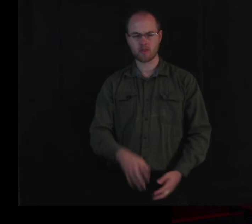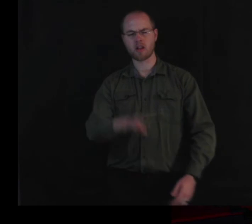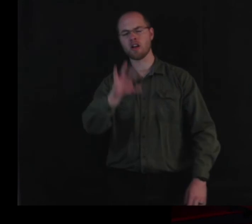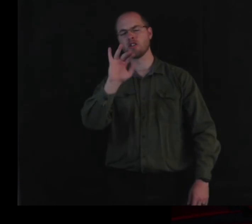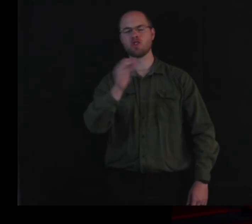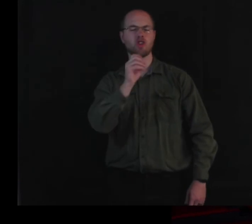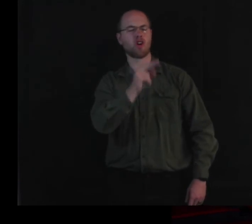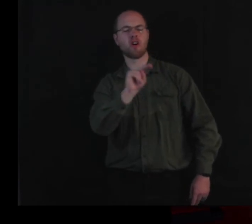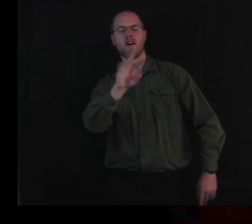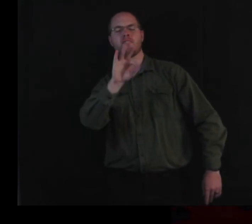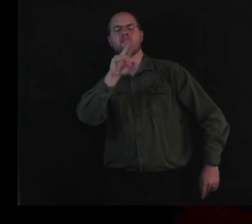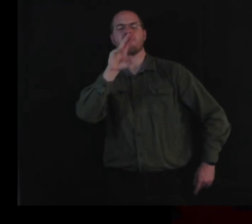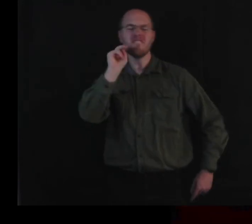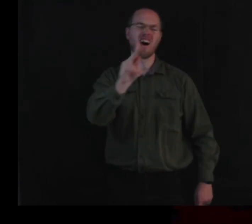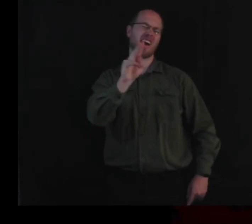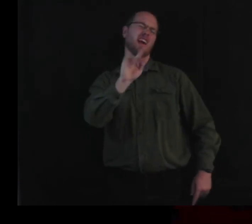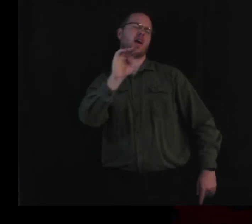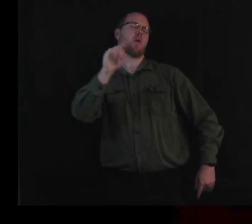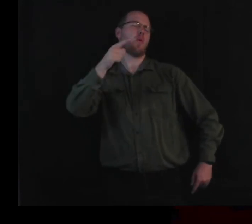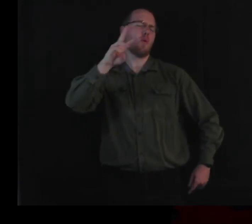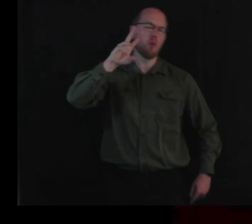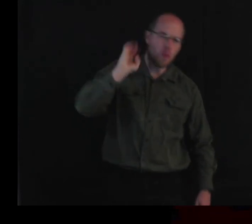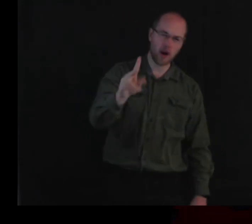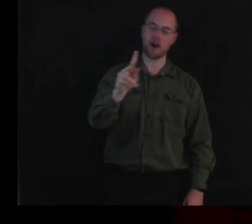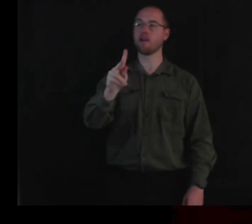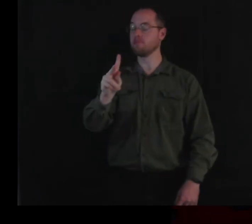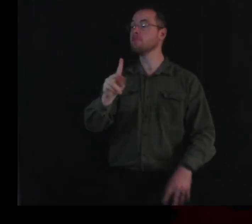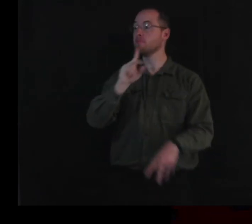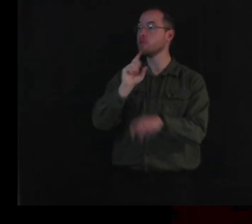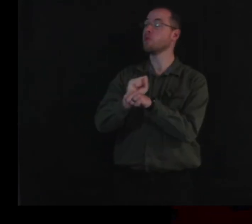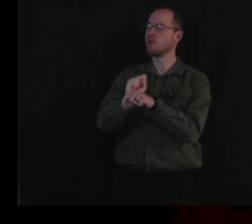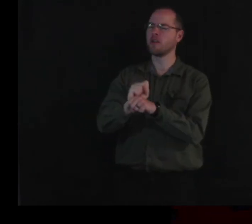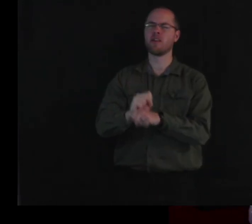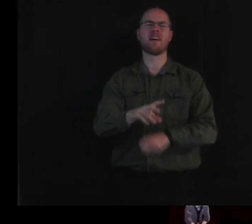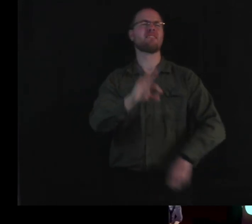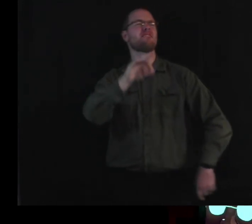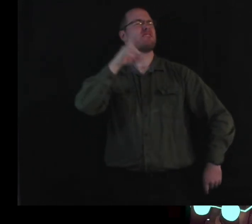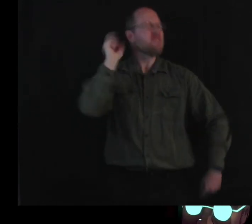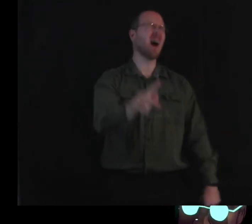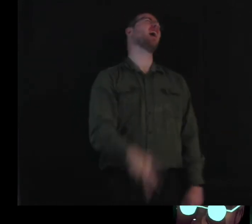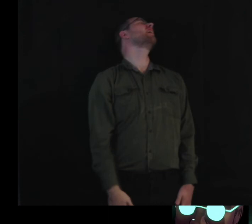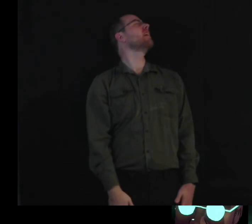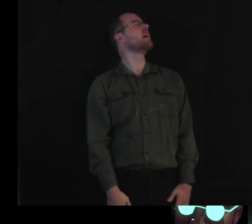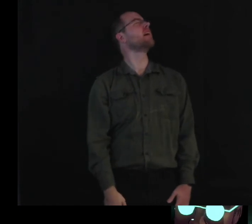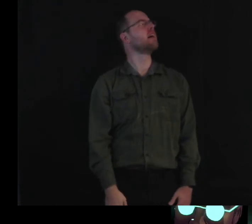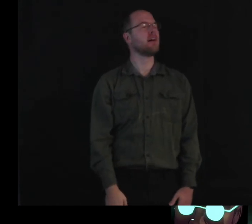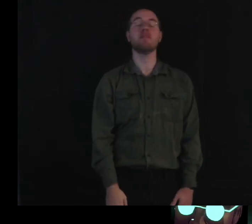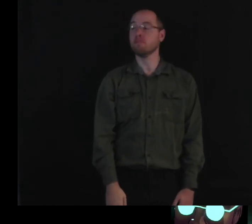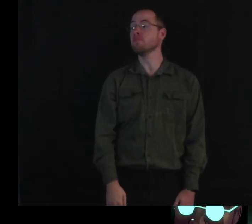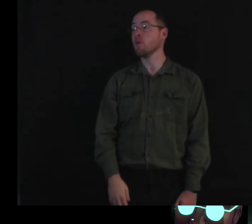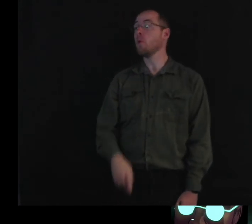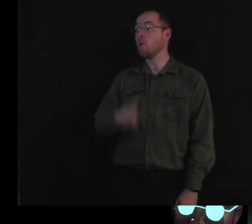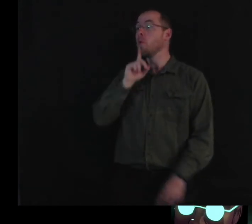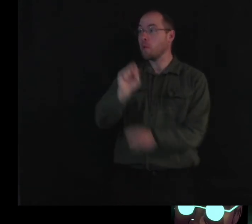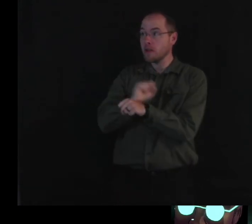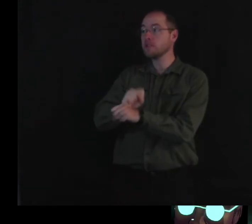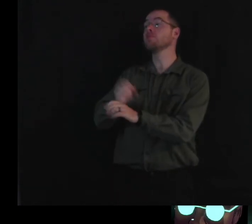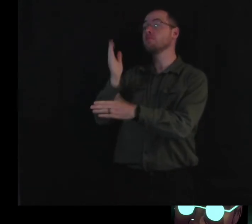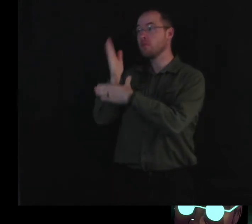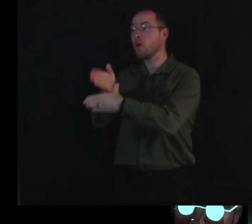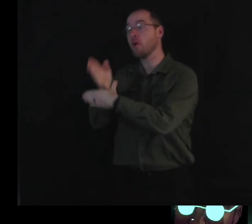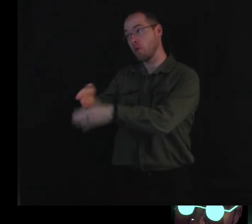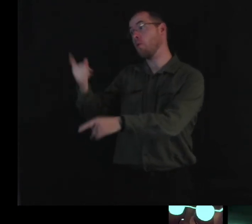John fucking Wick. Indeed. Fuck. He's quite the imposition, is he